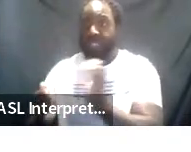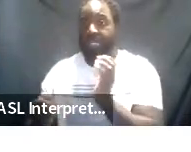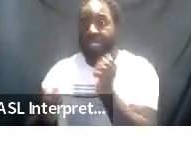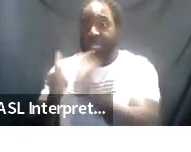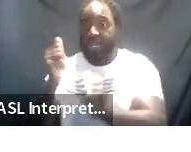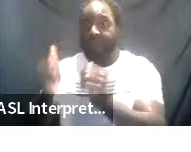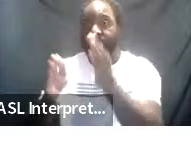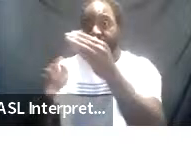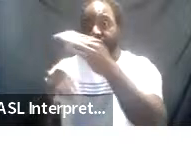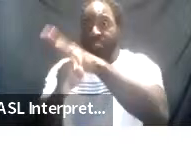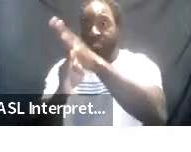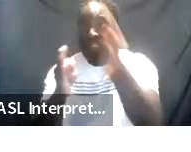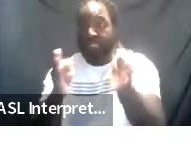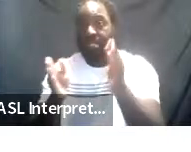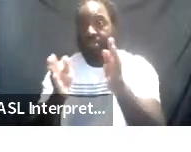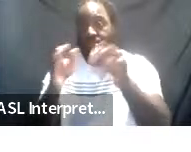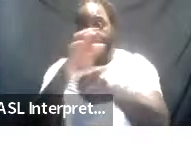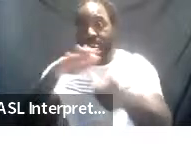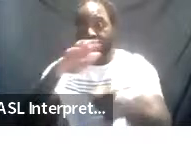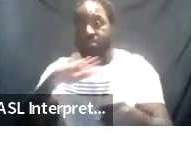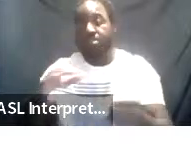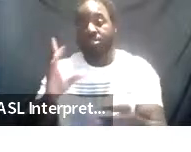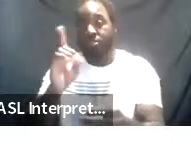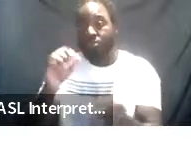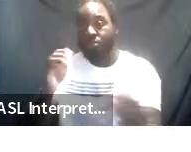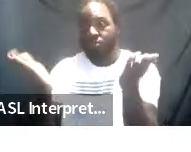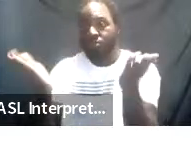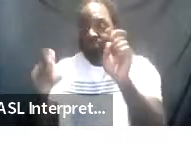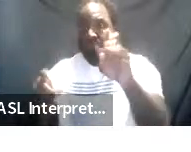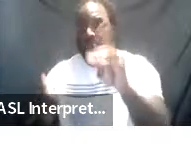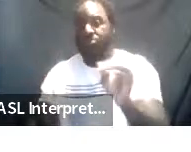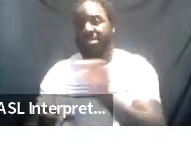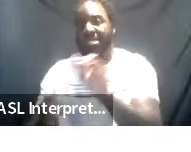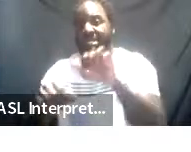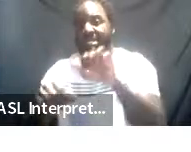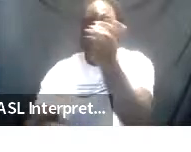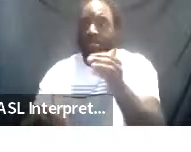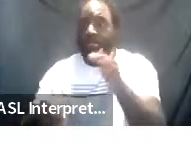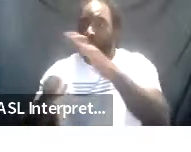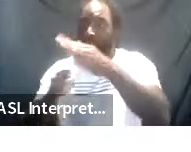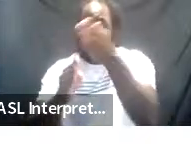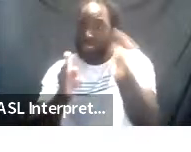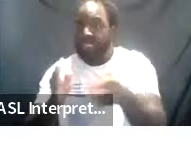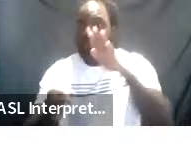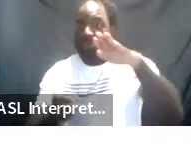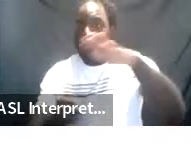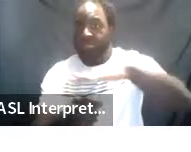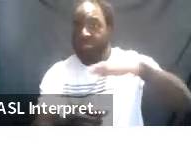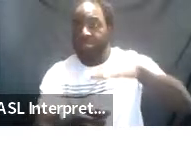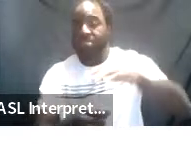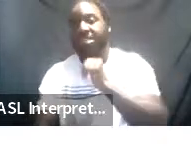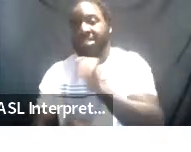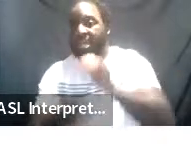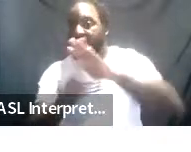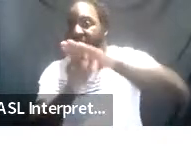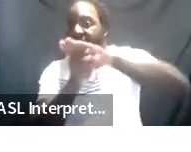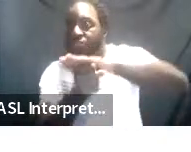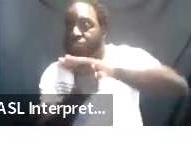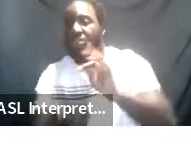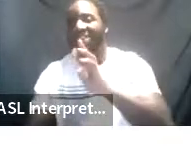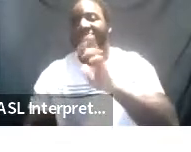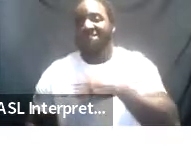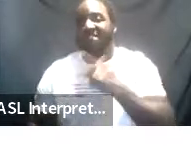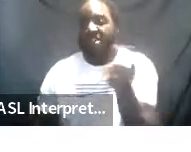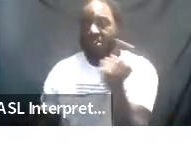part and no neighborhoods feel overburdened or unfairly singled out. These proposals will